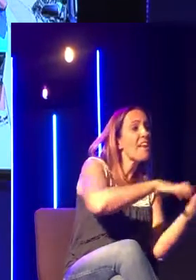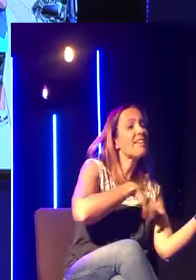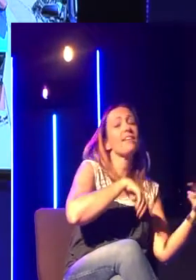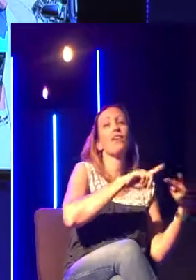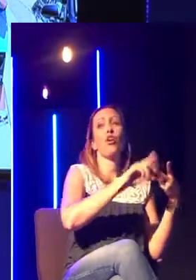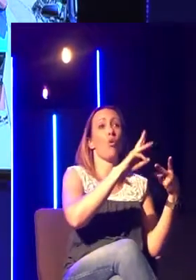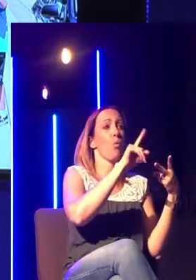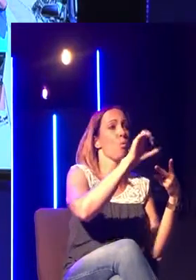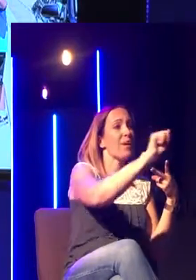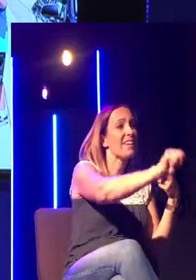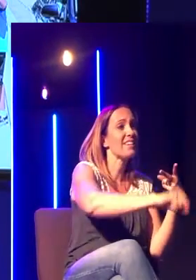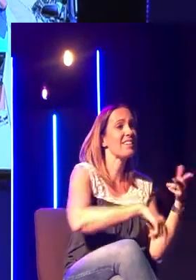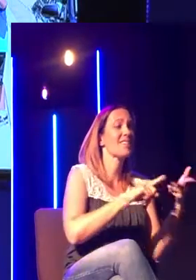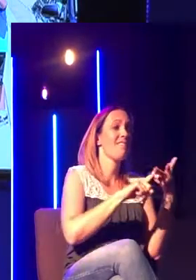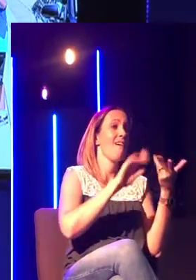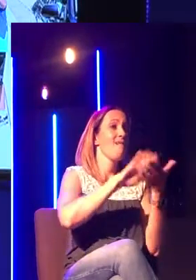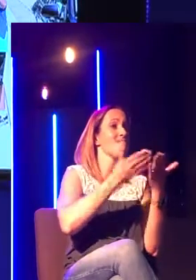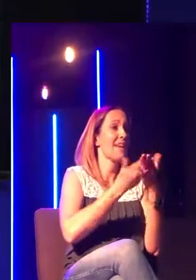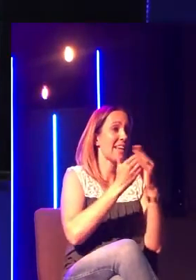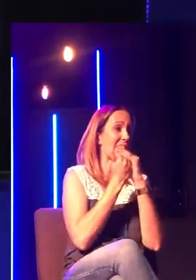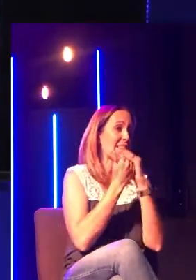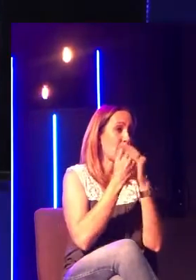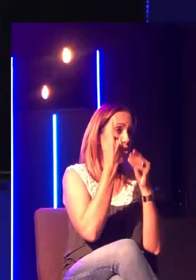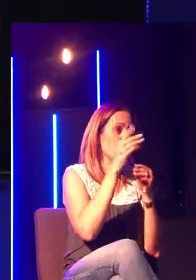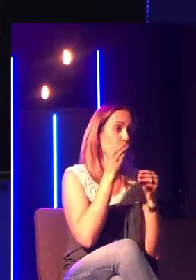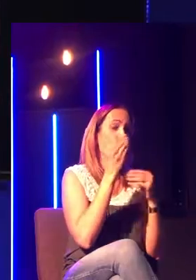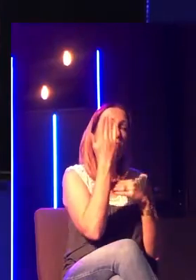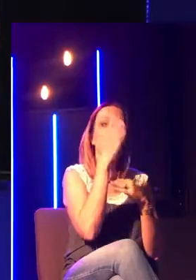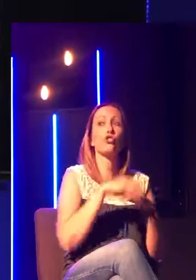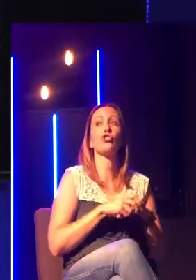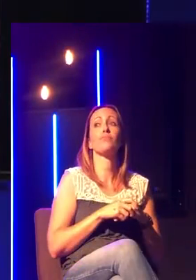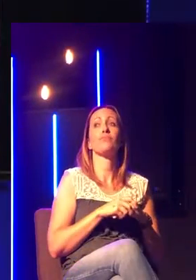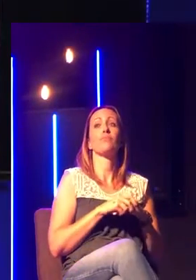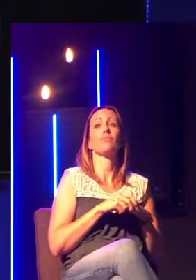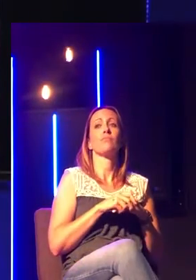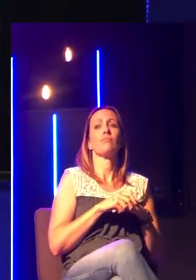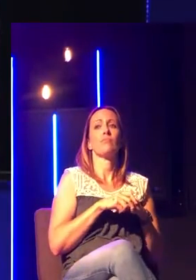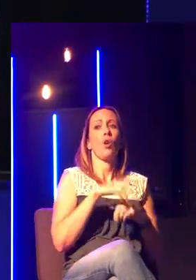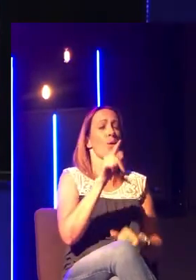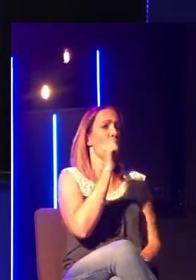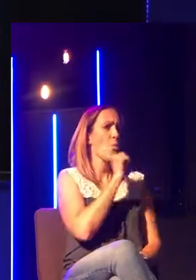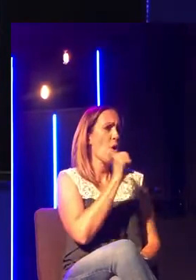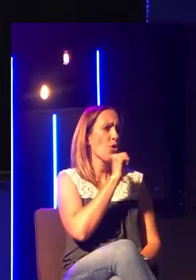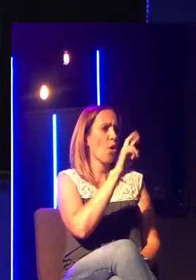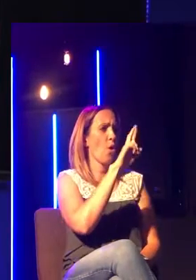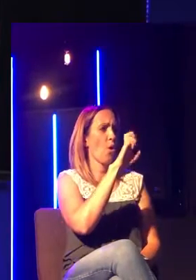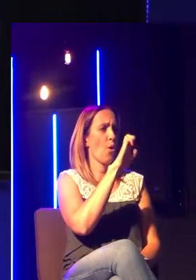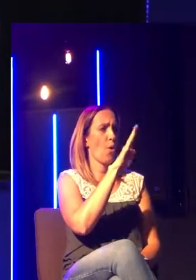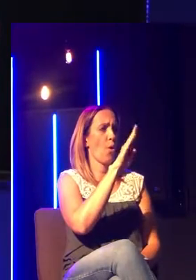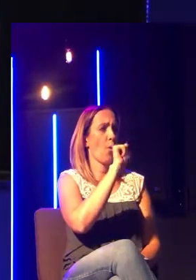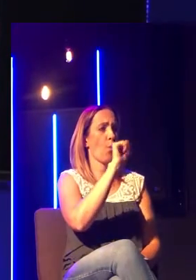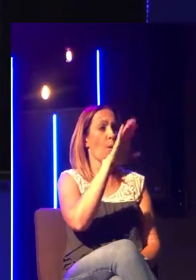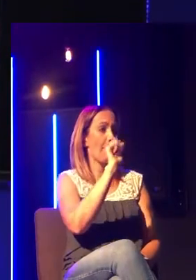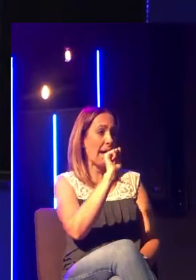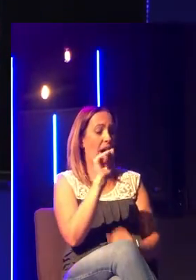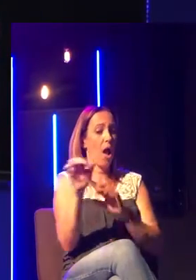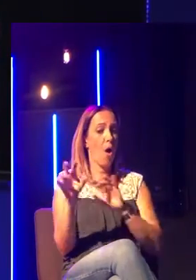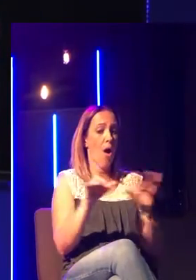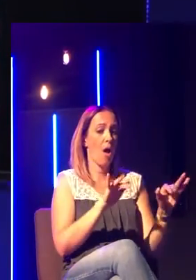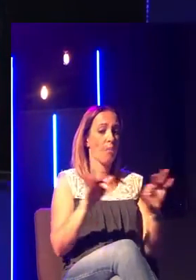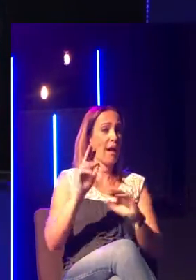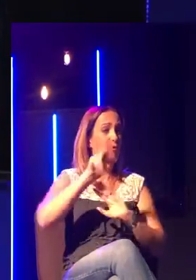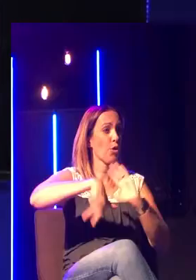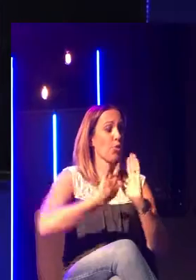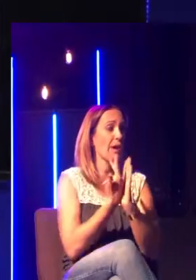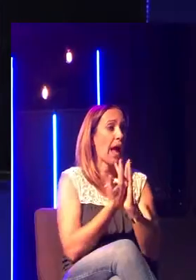out mulch, making sandwiches for their lunch. We had one girl, Rebecca, one of our youth leaders. She sat at the piano and played for 3 hours.